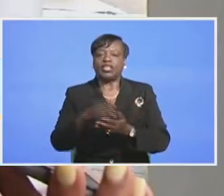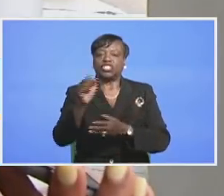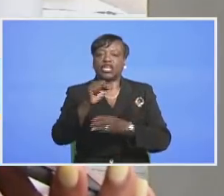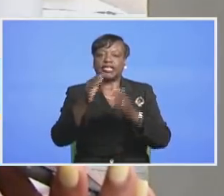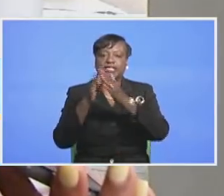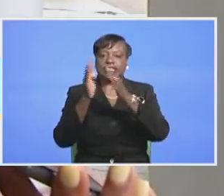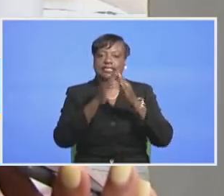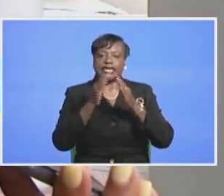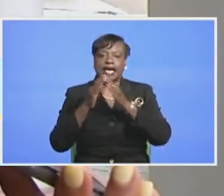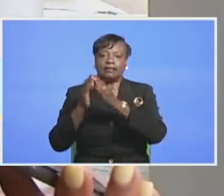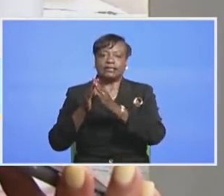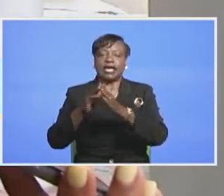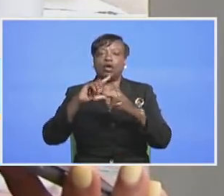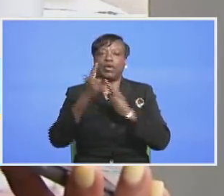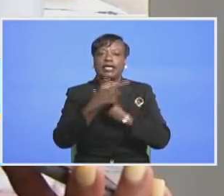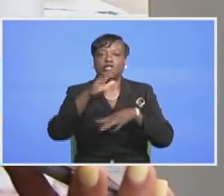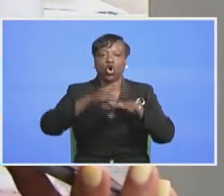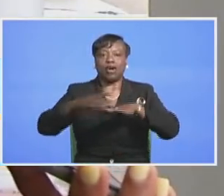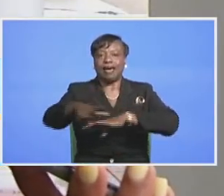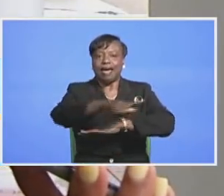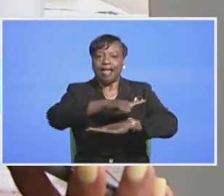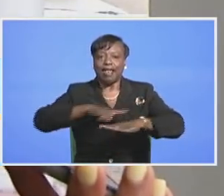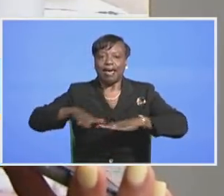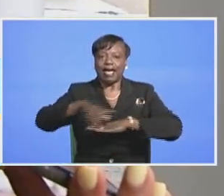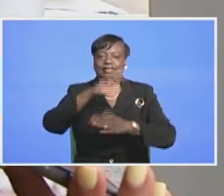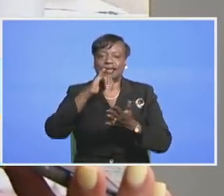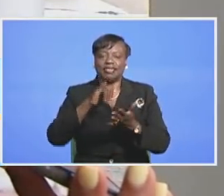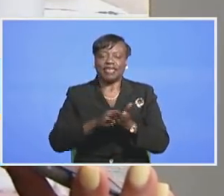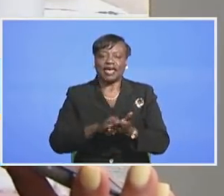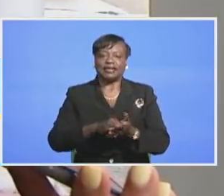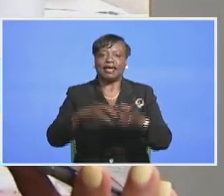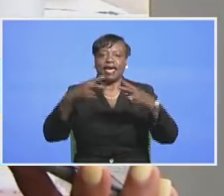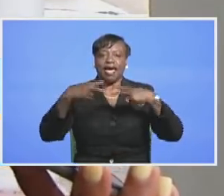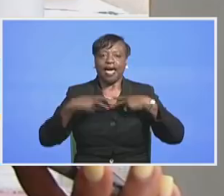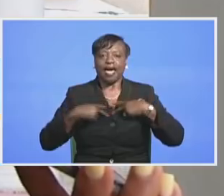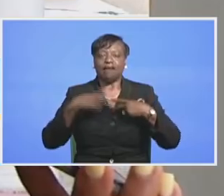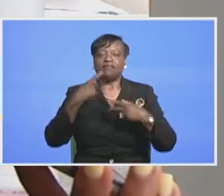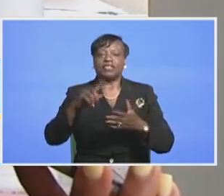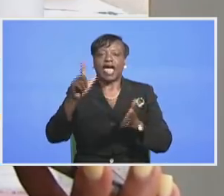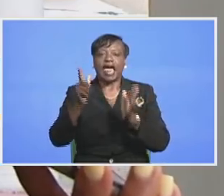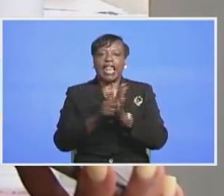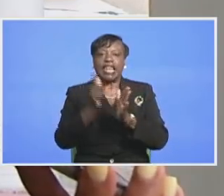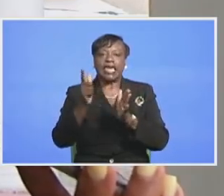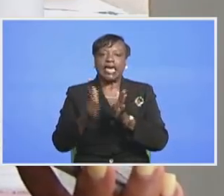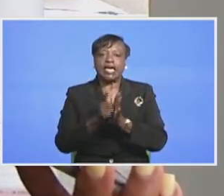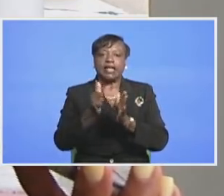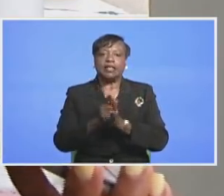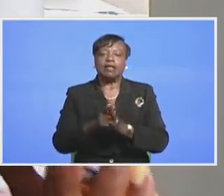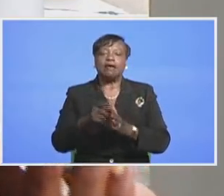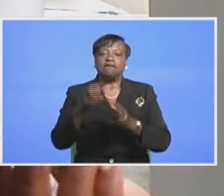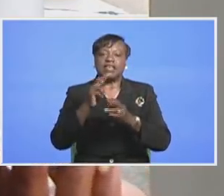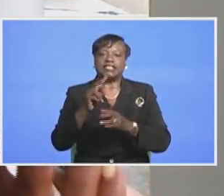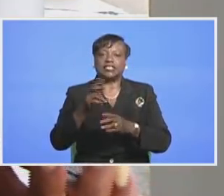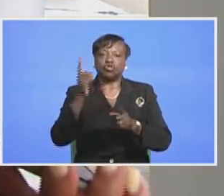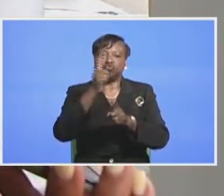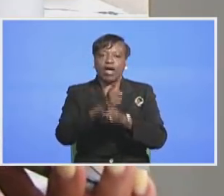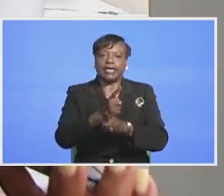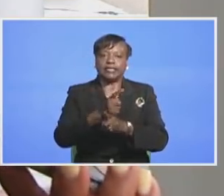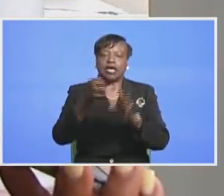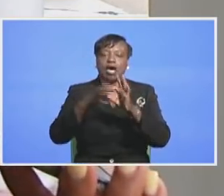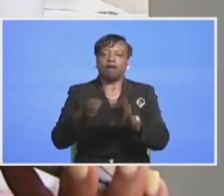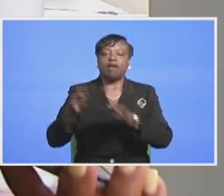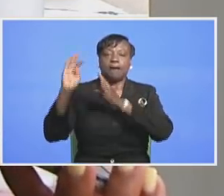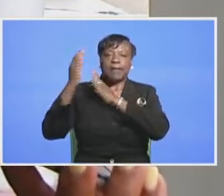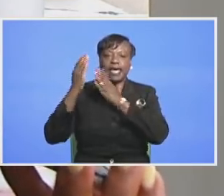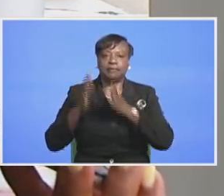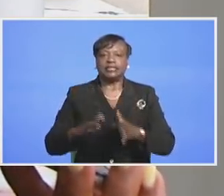located on land that have the legal vested right in Bahamians. And I want to